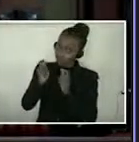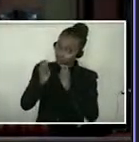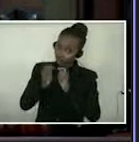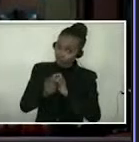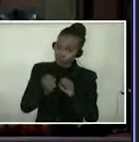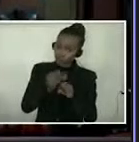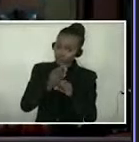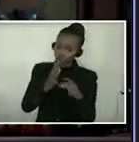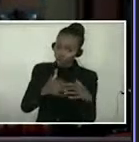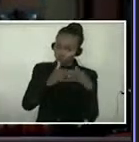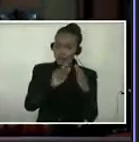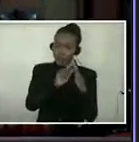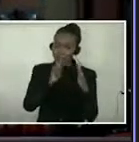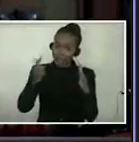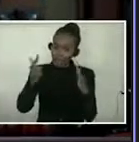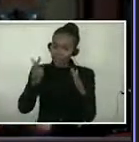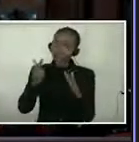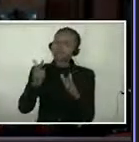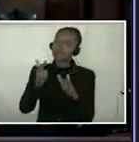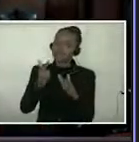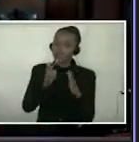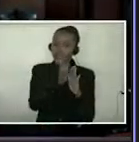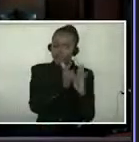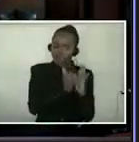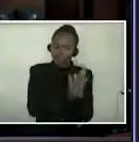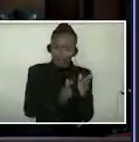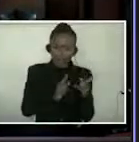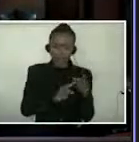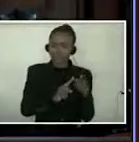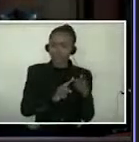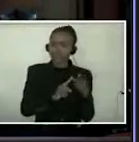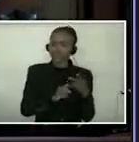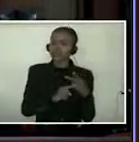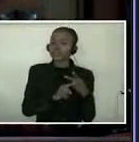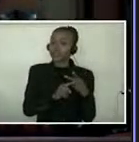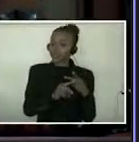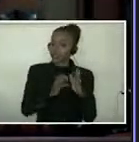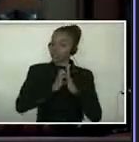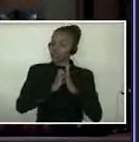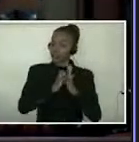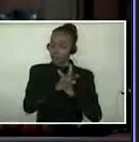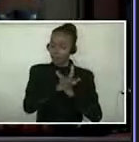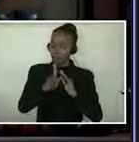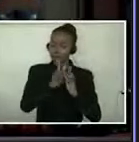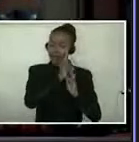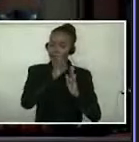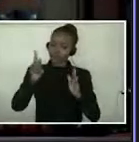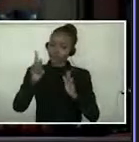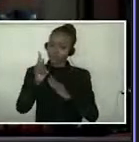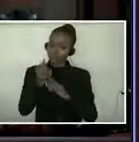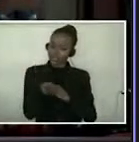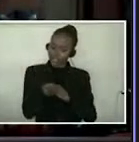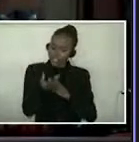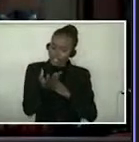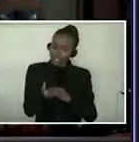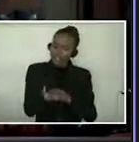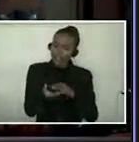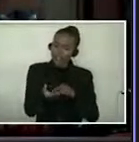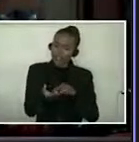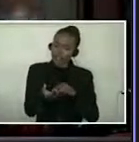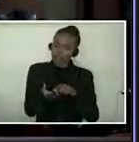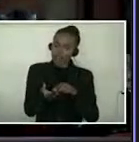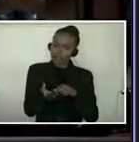quality and policies public libraries for example serve the informational and leisure reading habits of a privilege